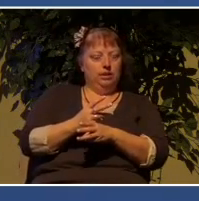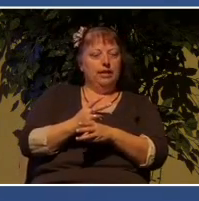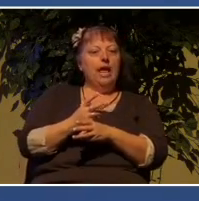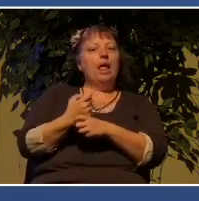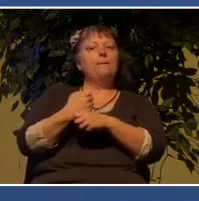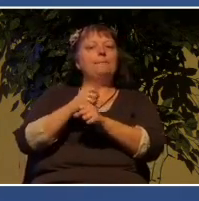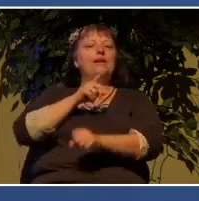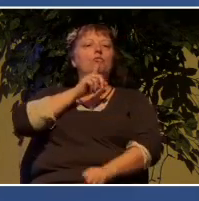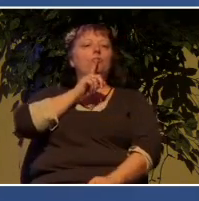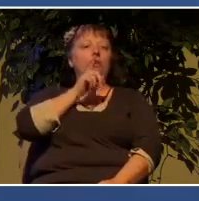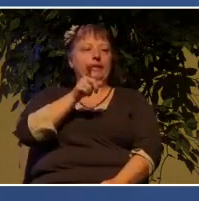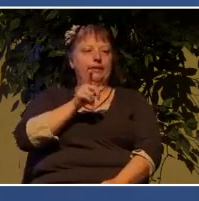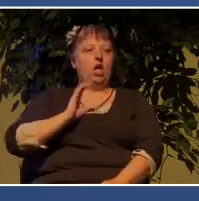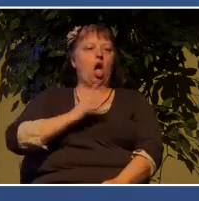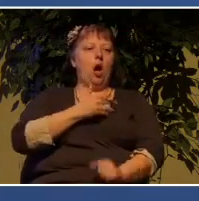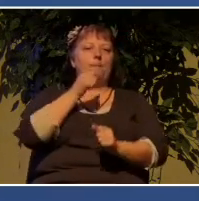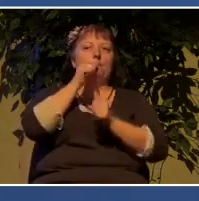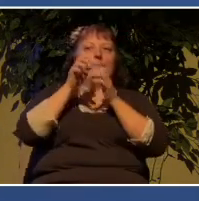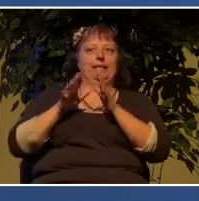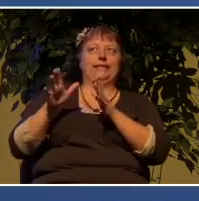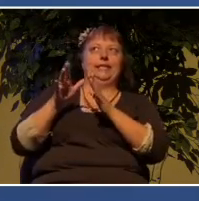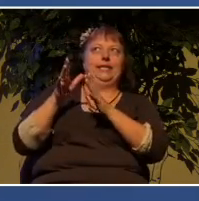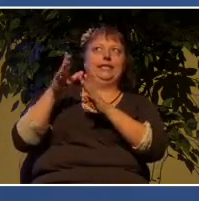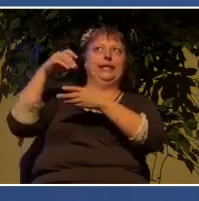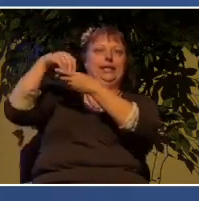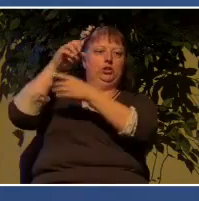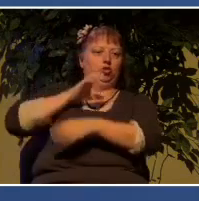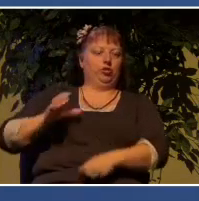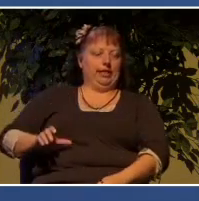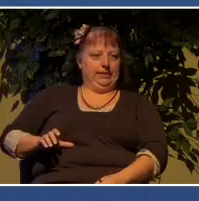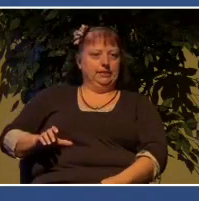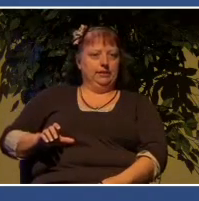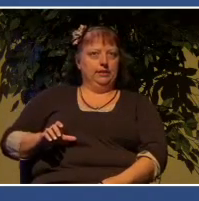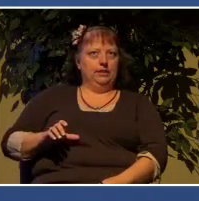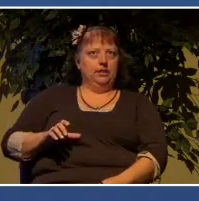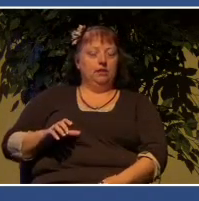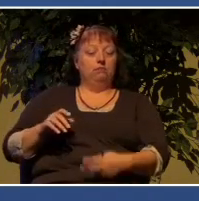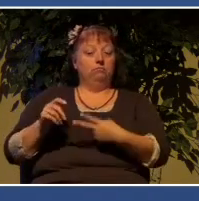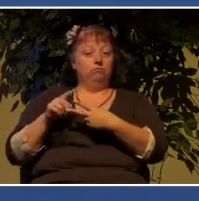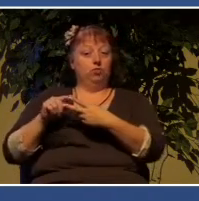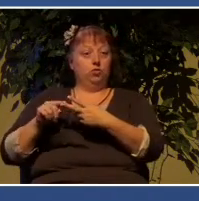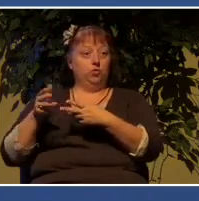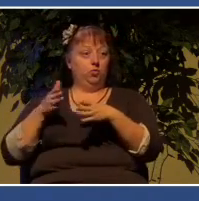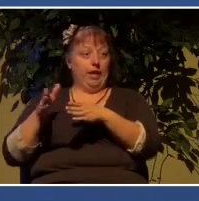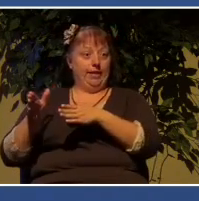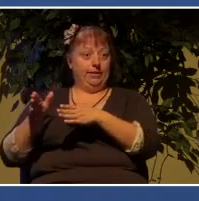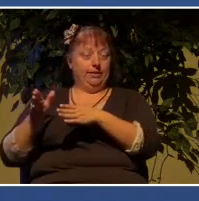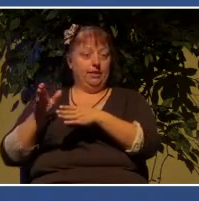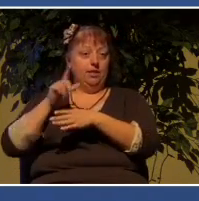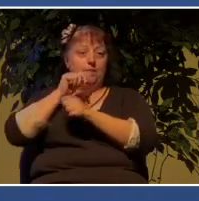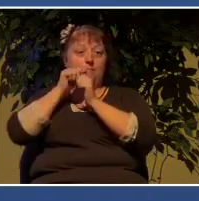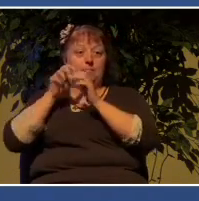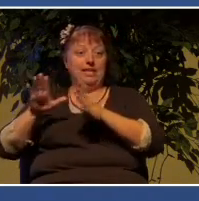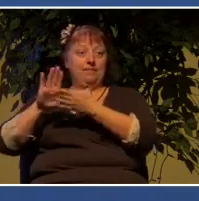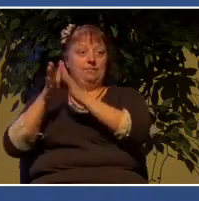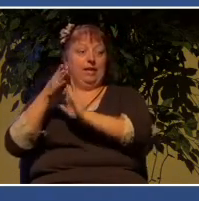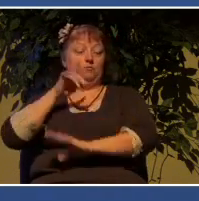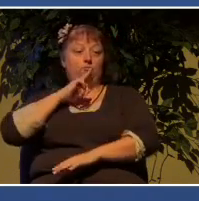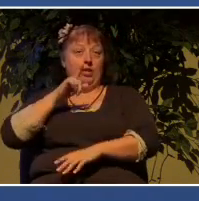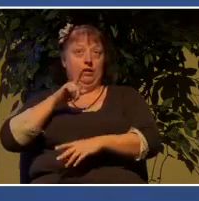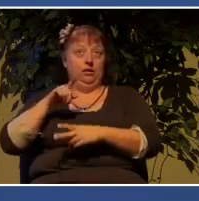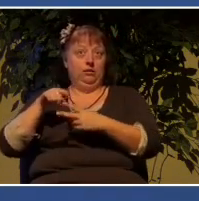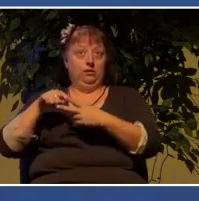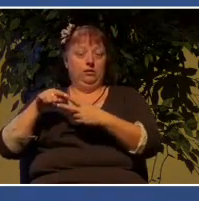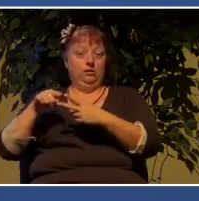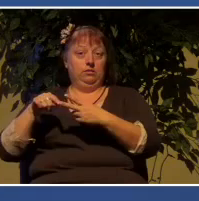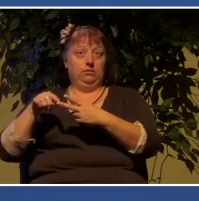that we have in Christ. And as we've seen in the past, he does that in two ways. He does that by